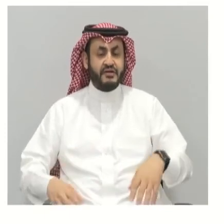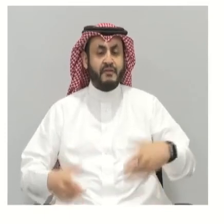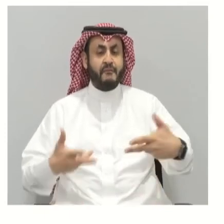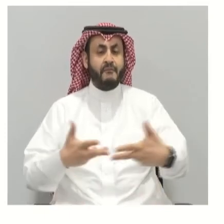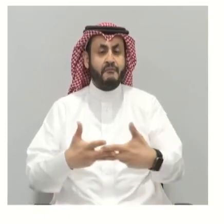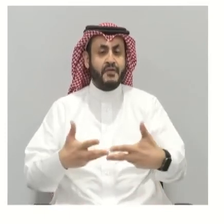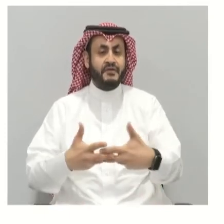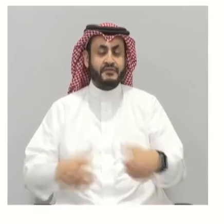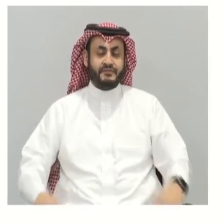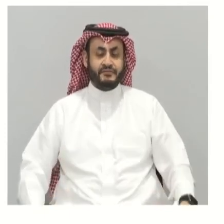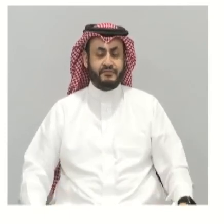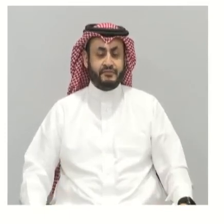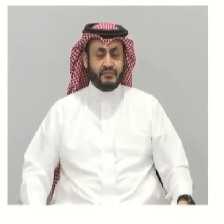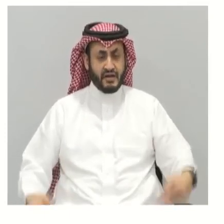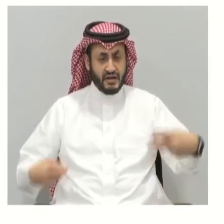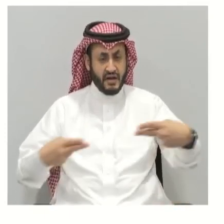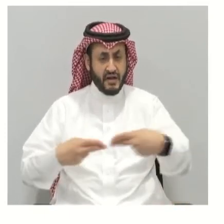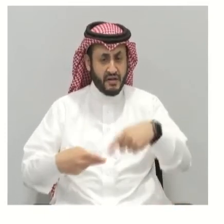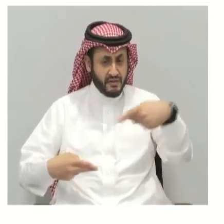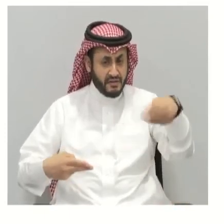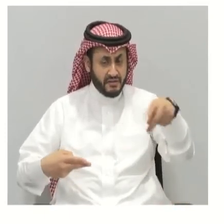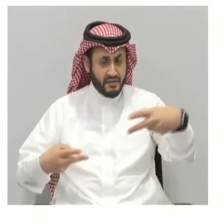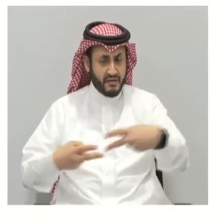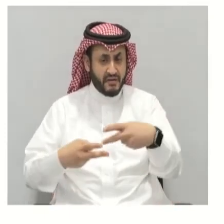You just add the correct pieces together to